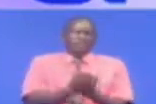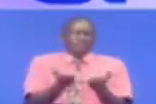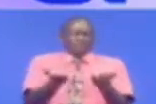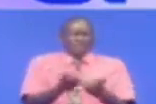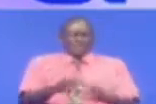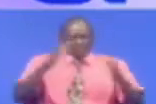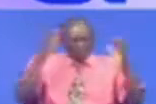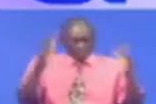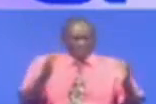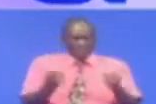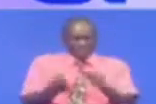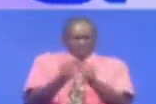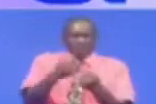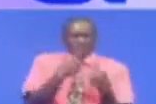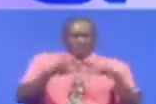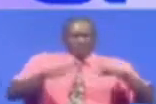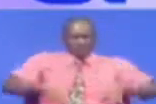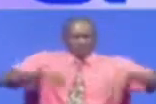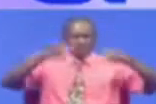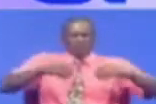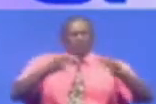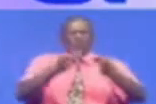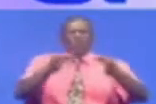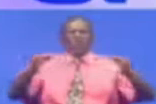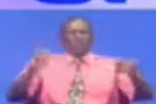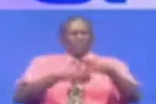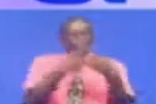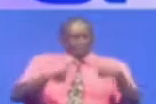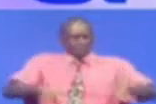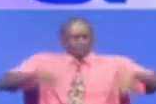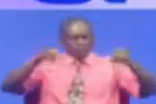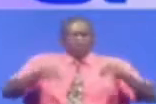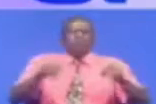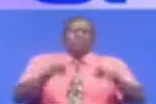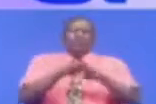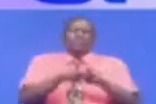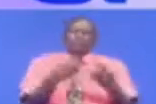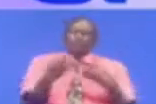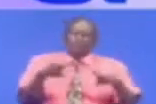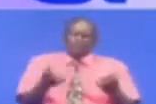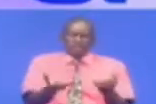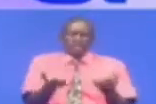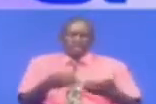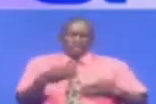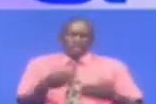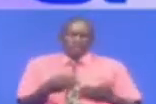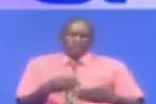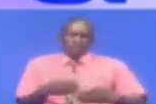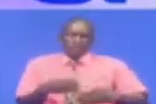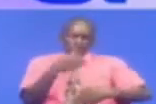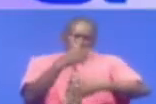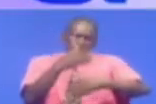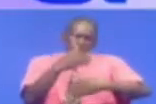radical change. We've talked about mitumbas for a long period. We've talked of the need to build our own